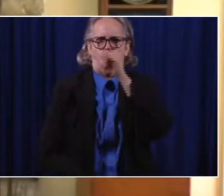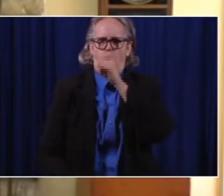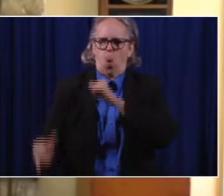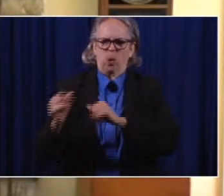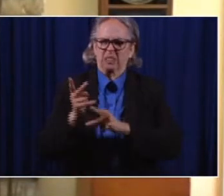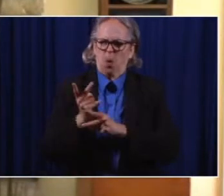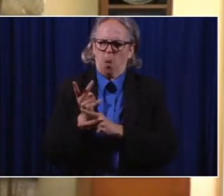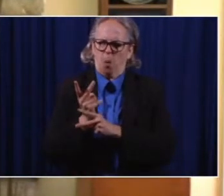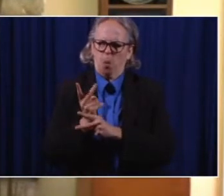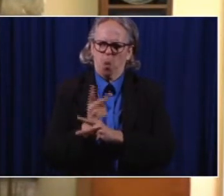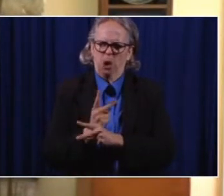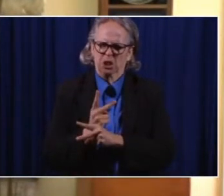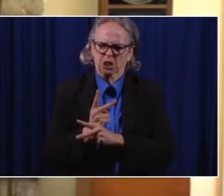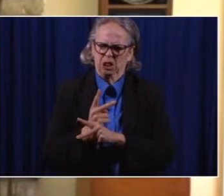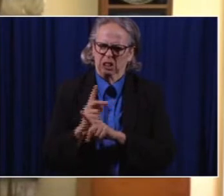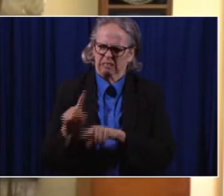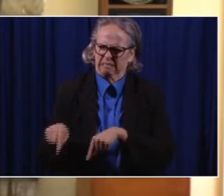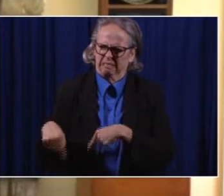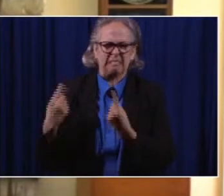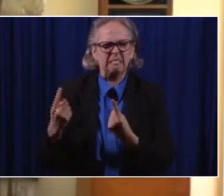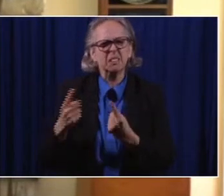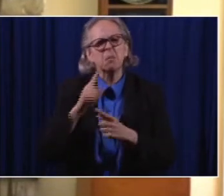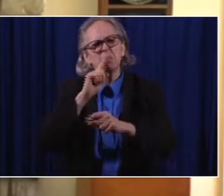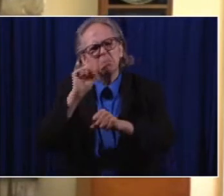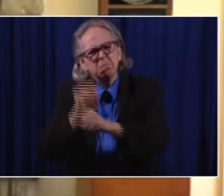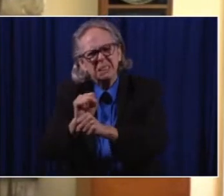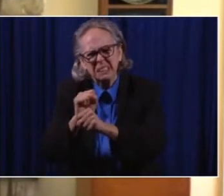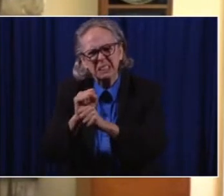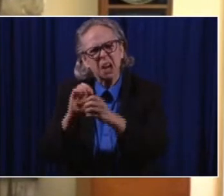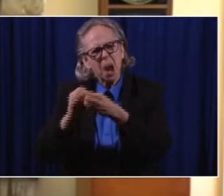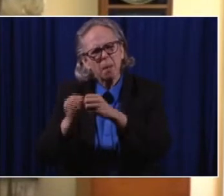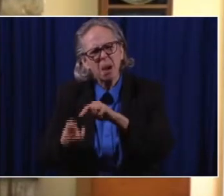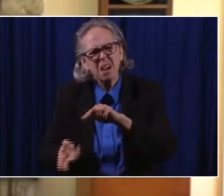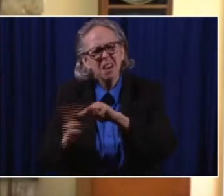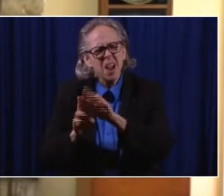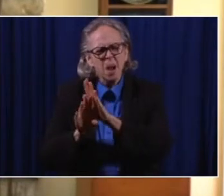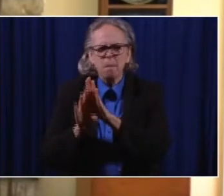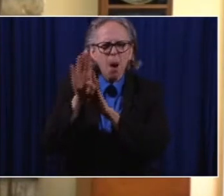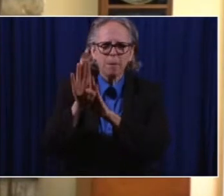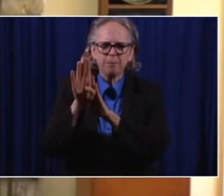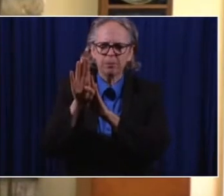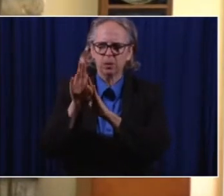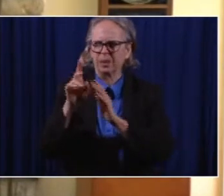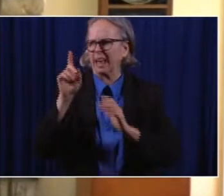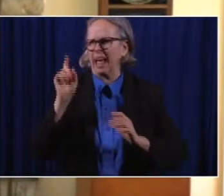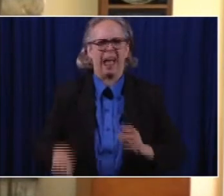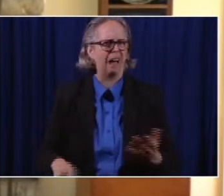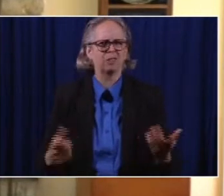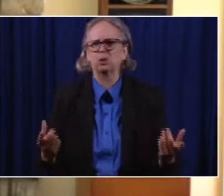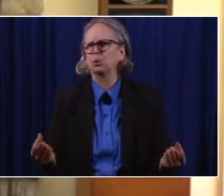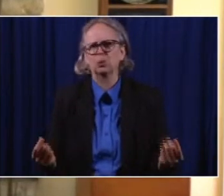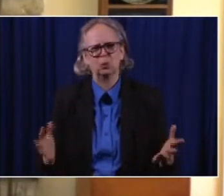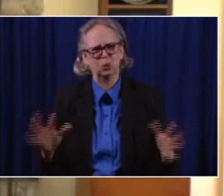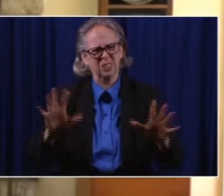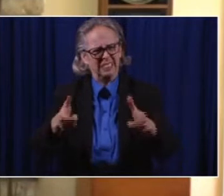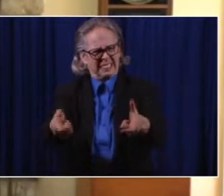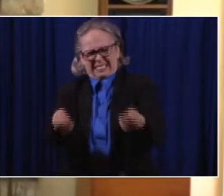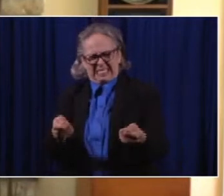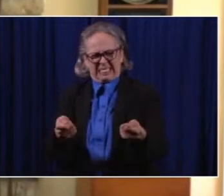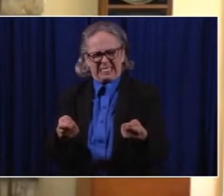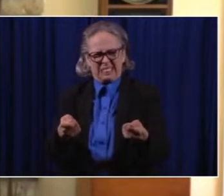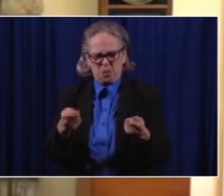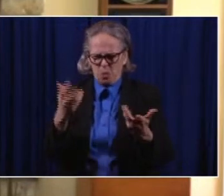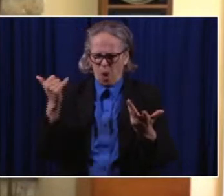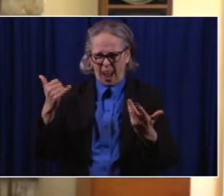huge, huge rate. So we've got to get control of this. We've got to really focus on it. I quoted